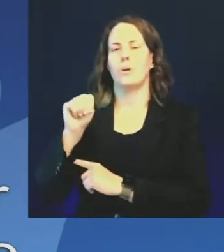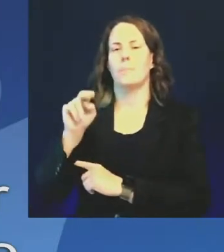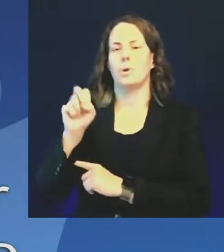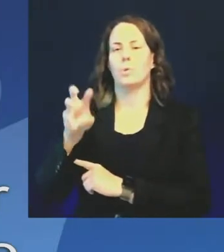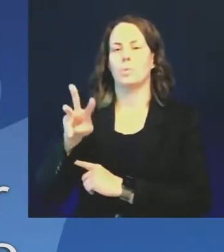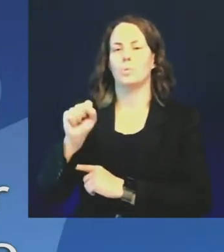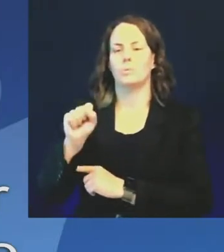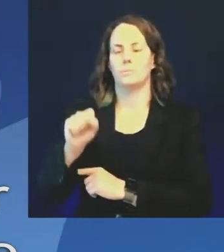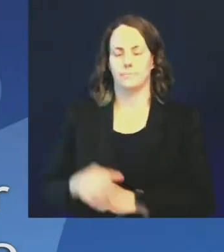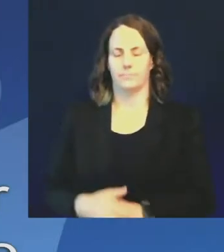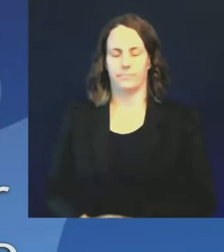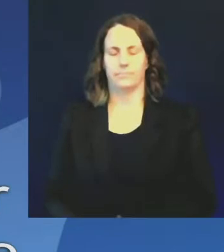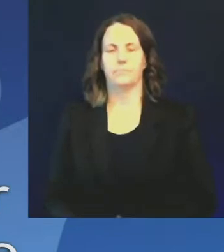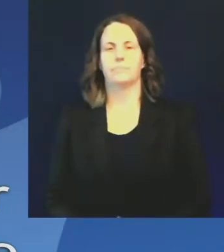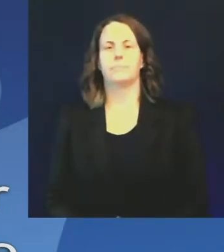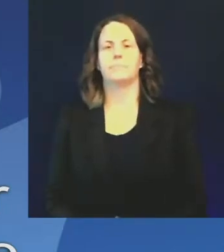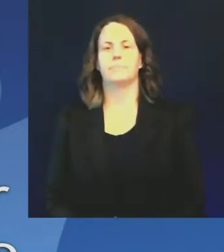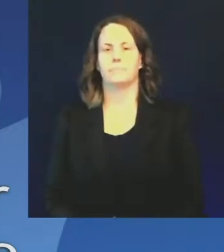News.